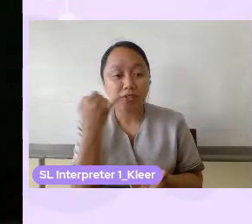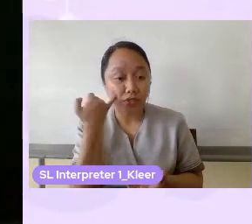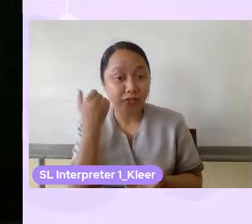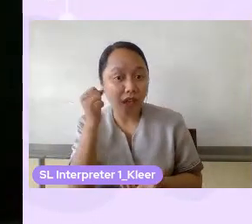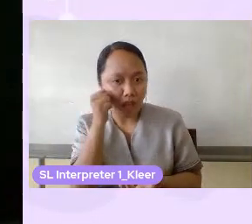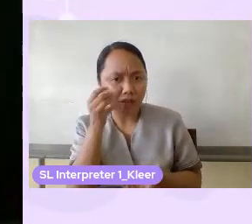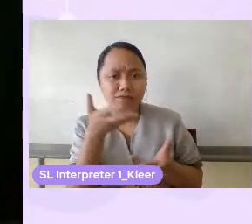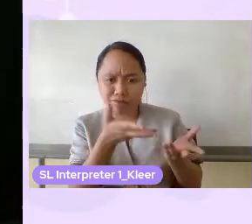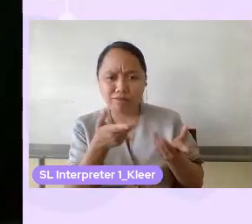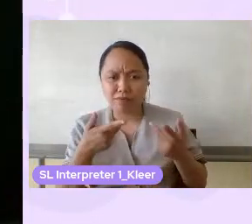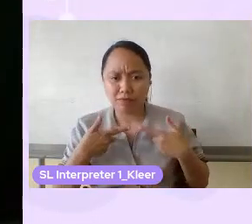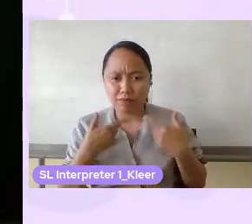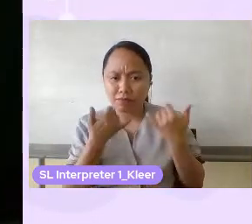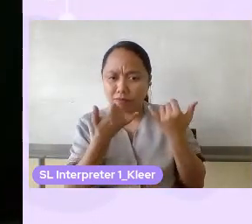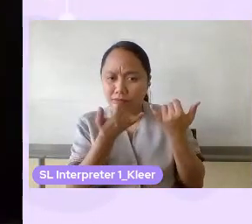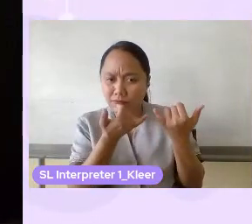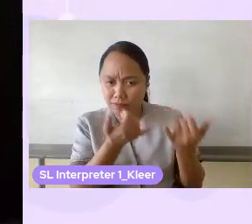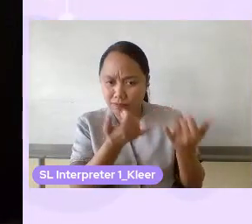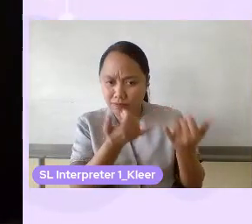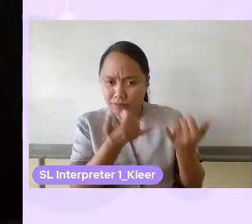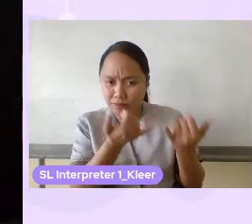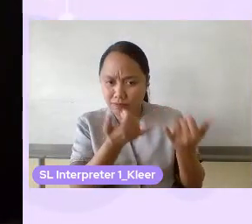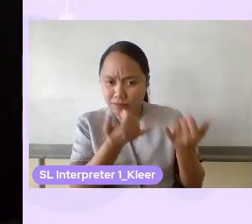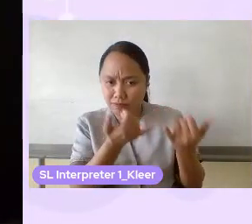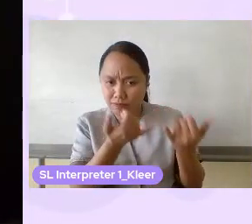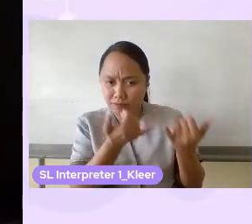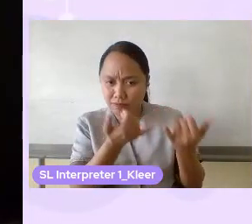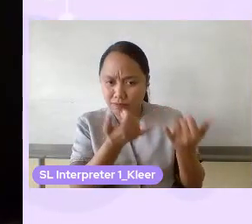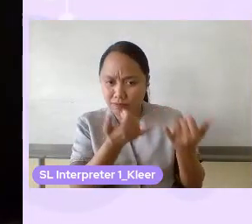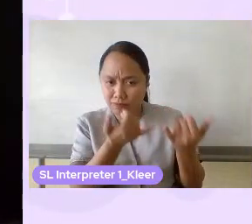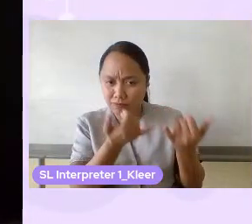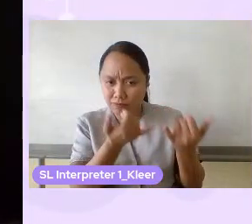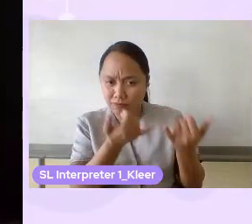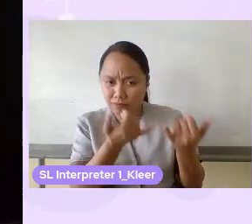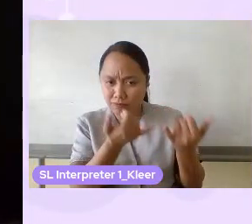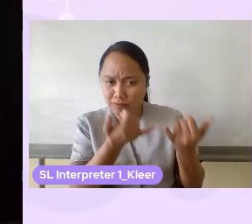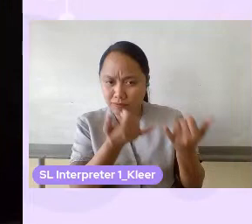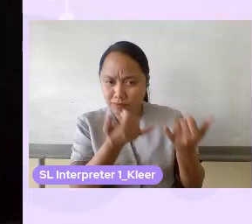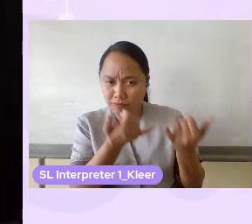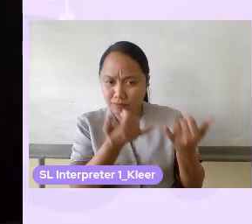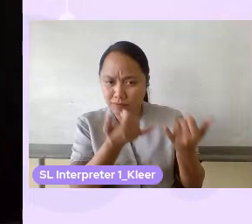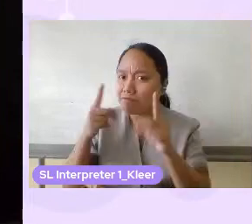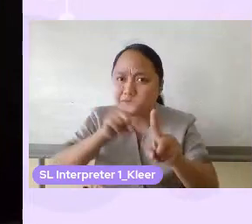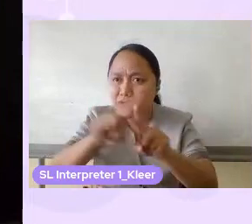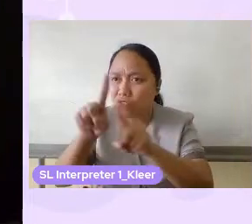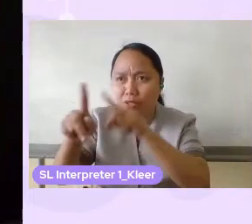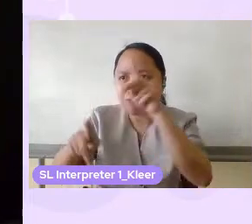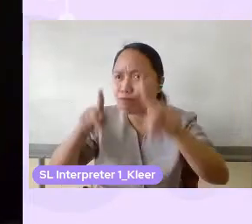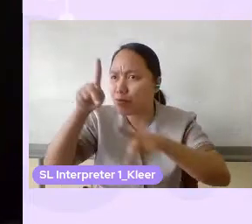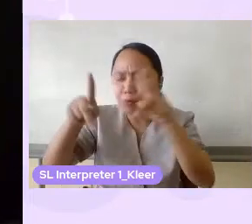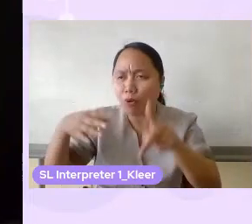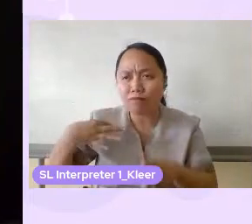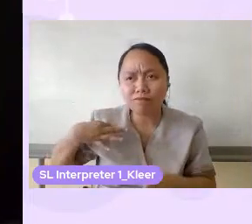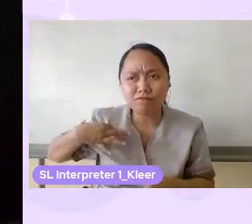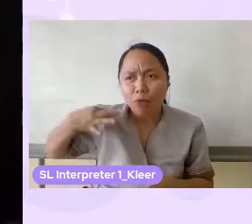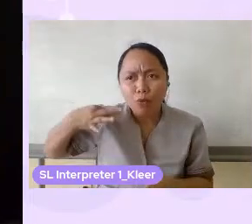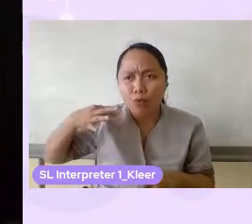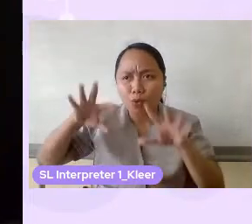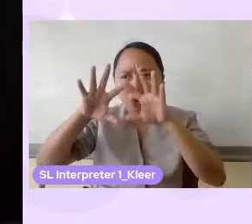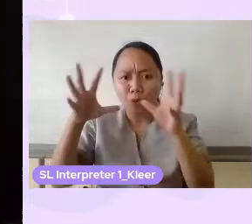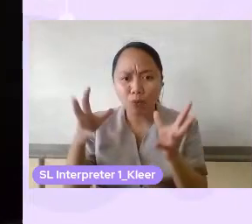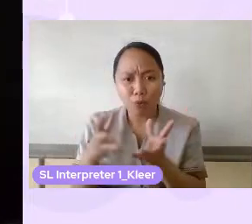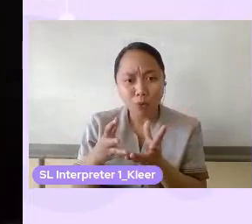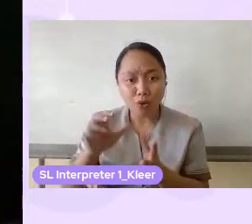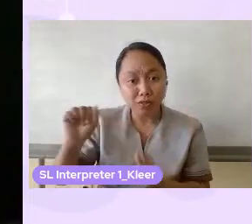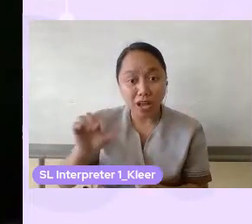different ministers and deputy ministers coming from different regions in the world. Merong Africa,